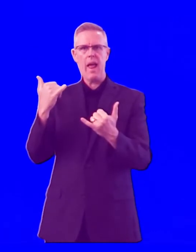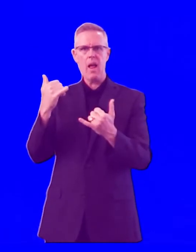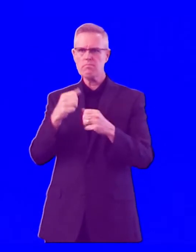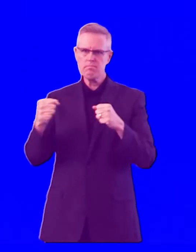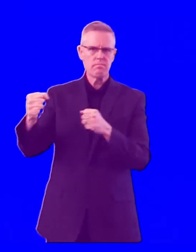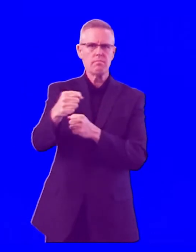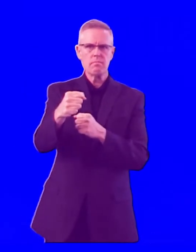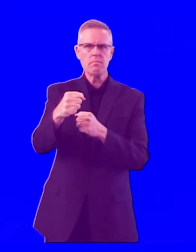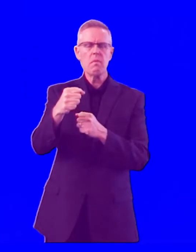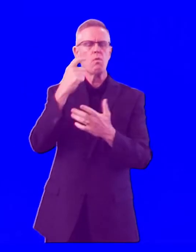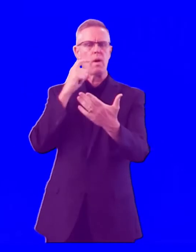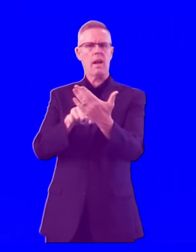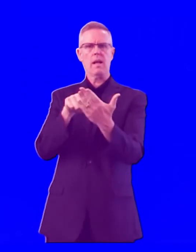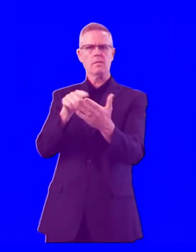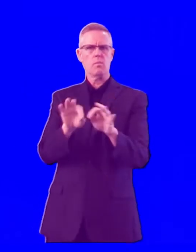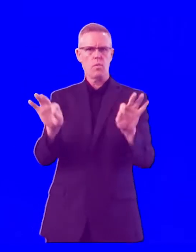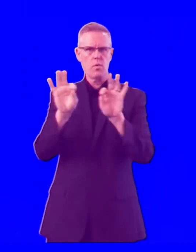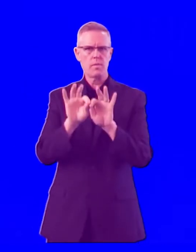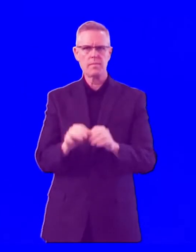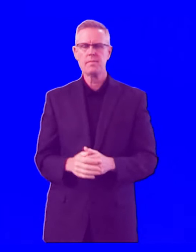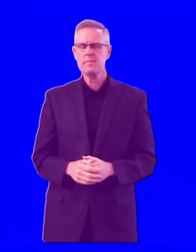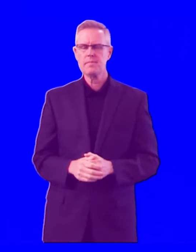it to the forefront of recognition.